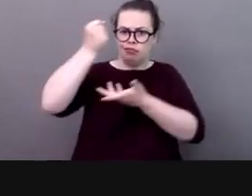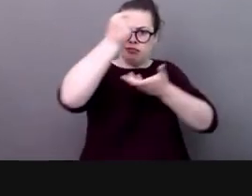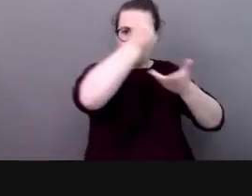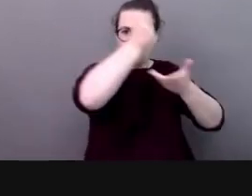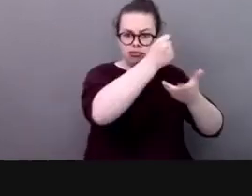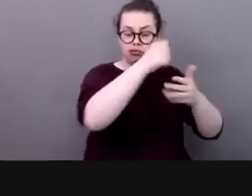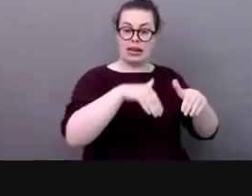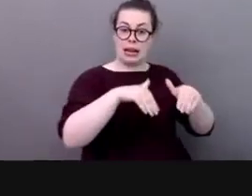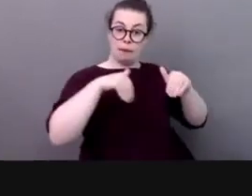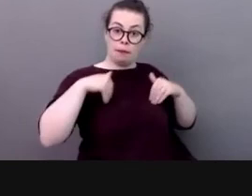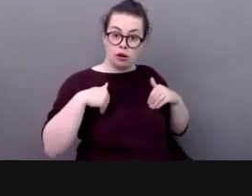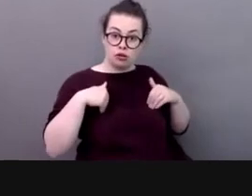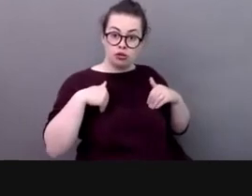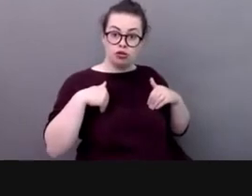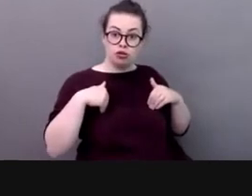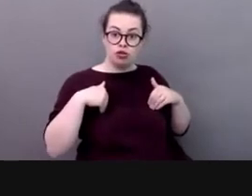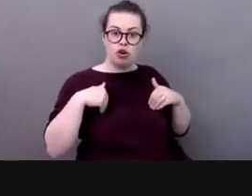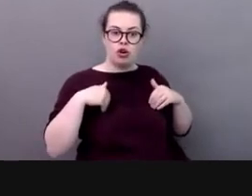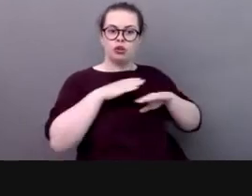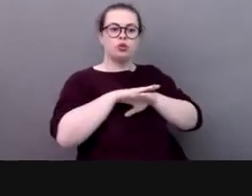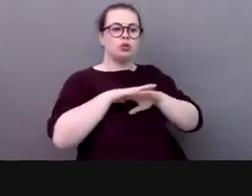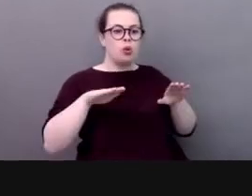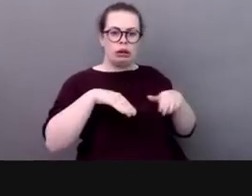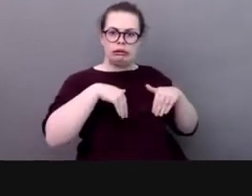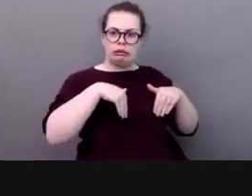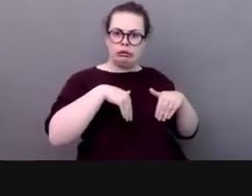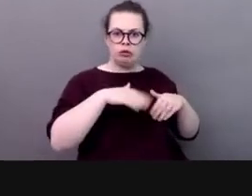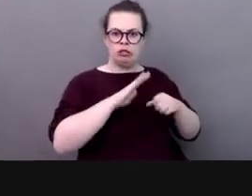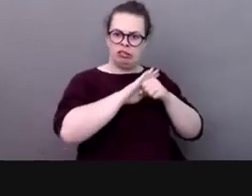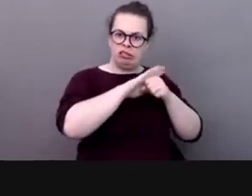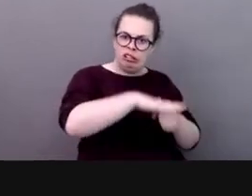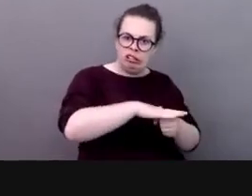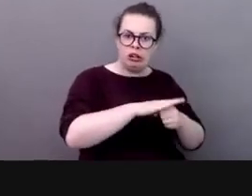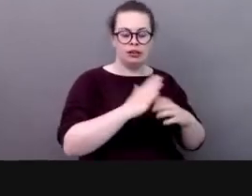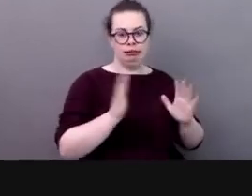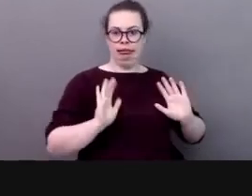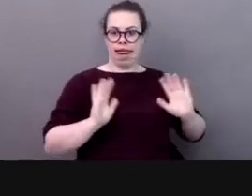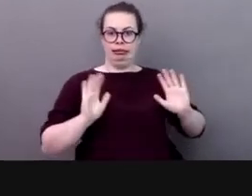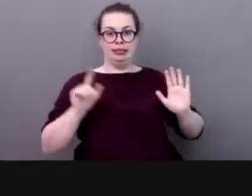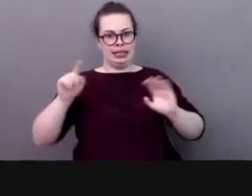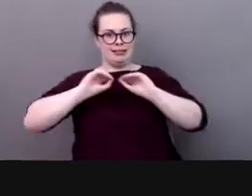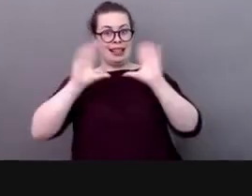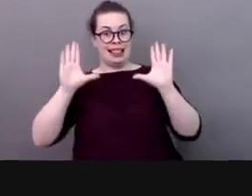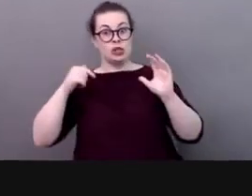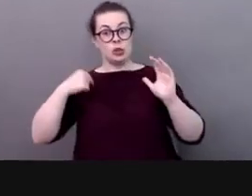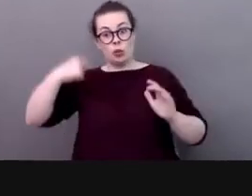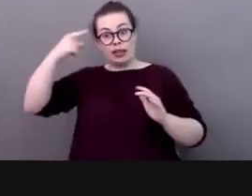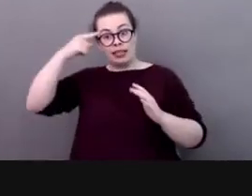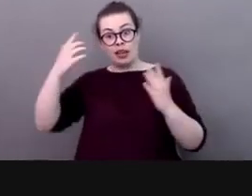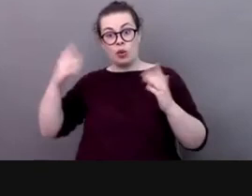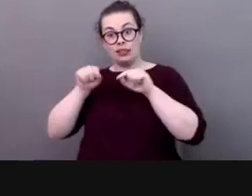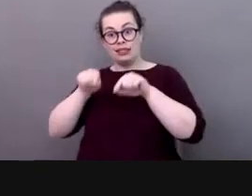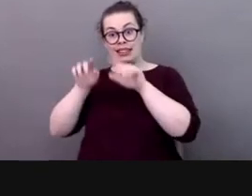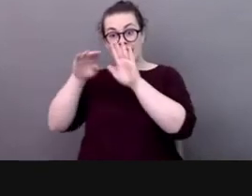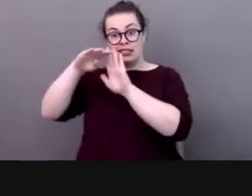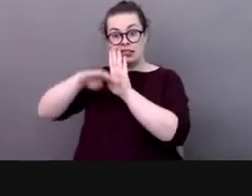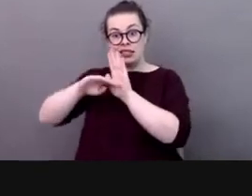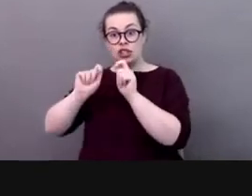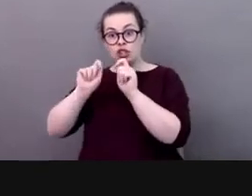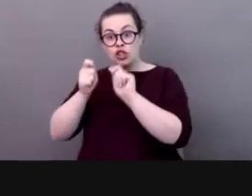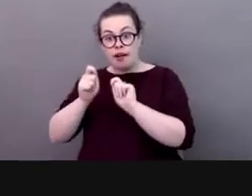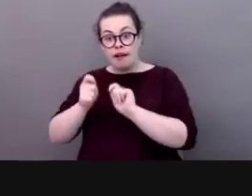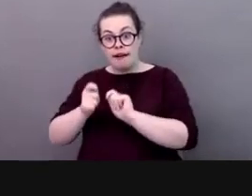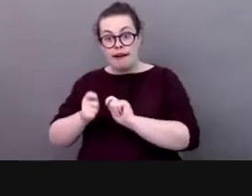impartial, neutral, independent. And we think that if we open up this regulation with changes,